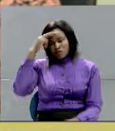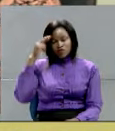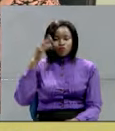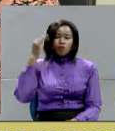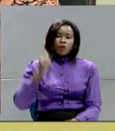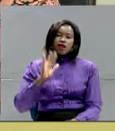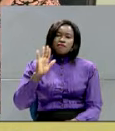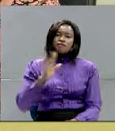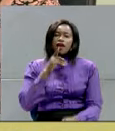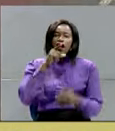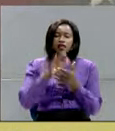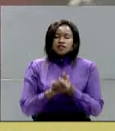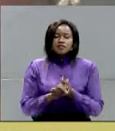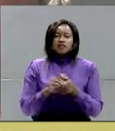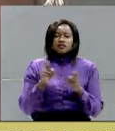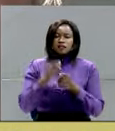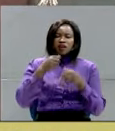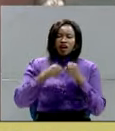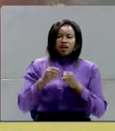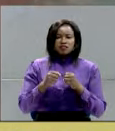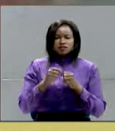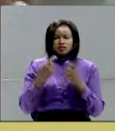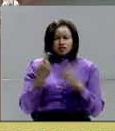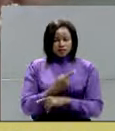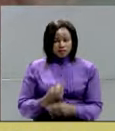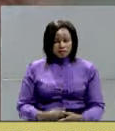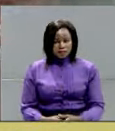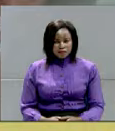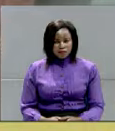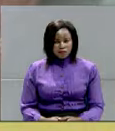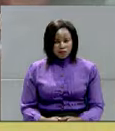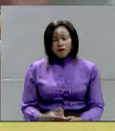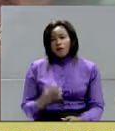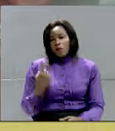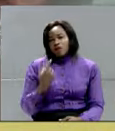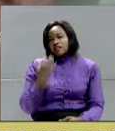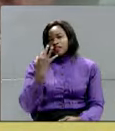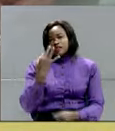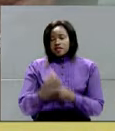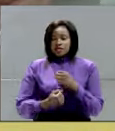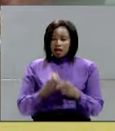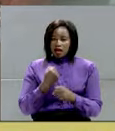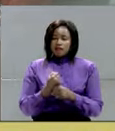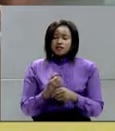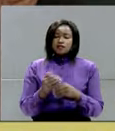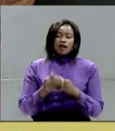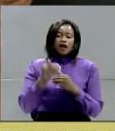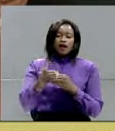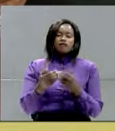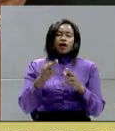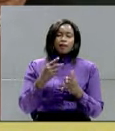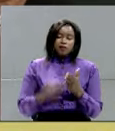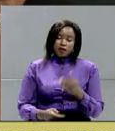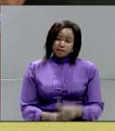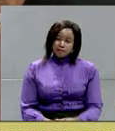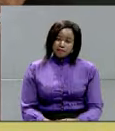husband's strange reaction to be manifested. It took only 3 years. And this is what happened. My husband used